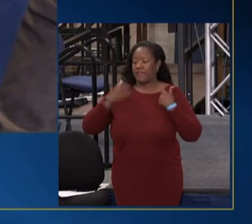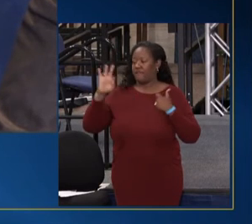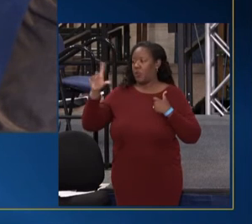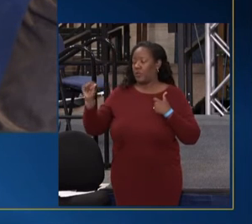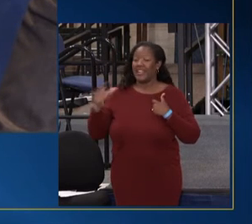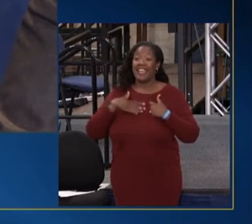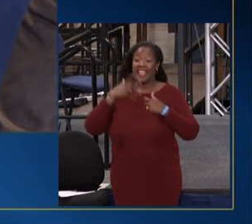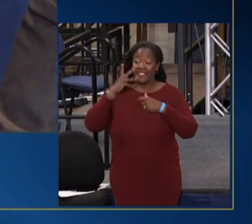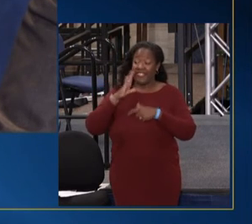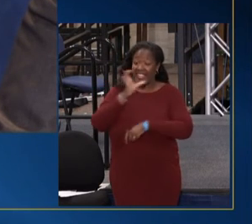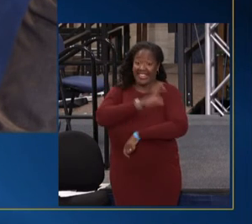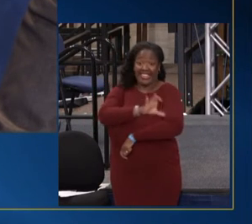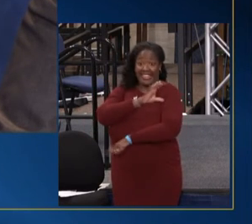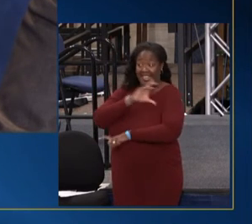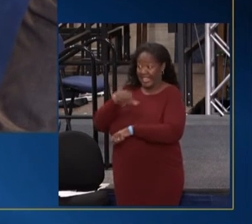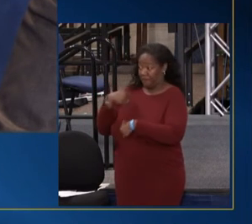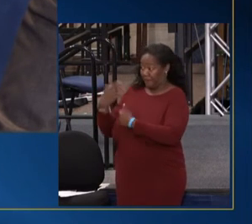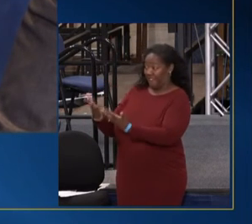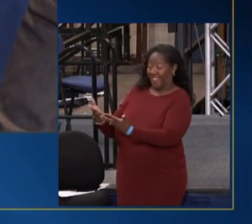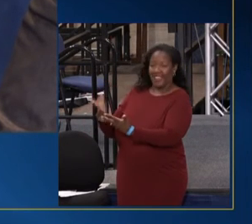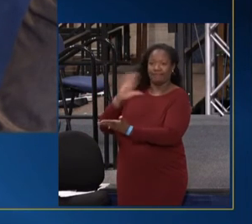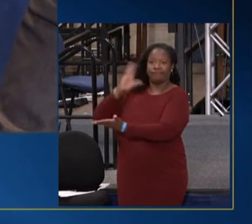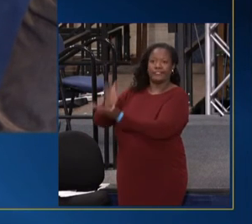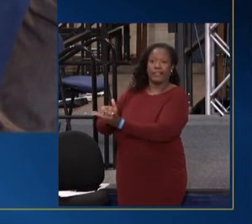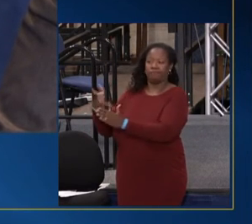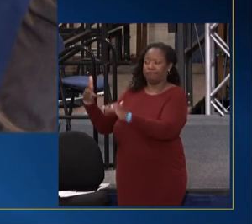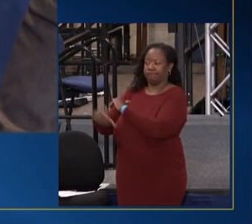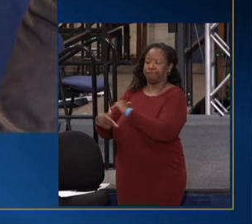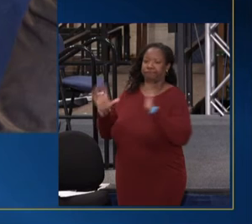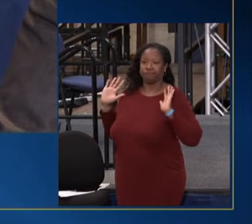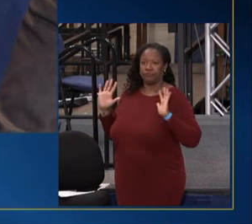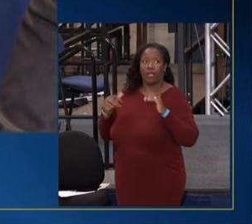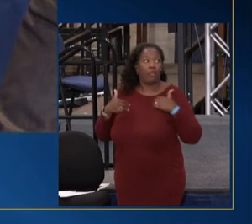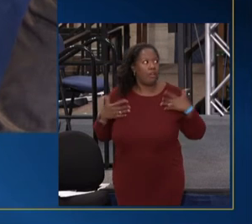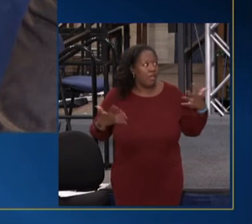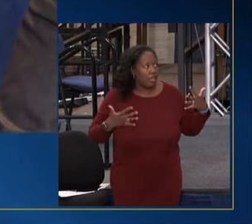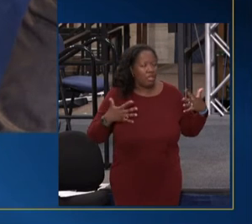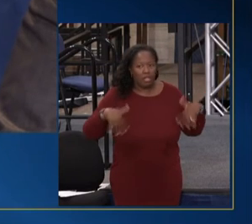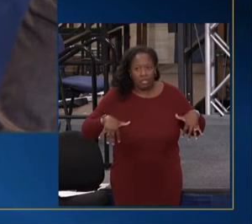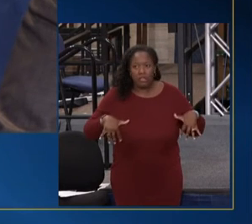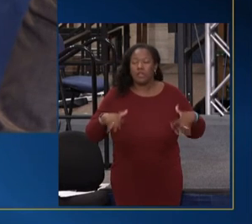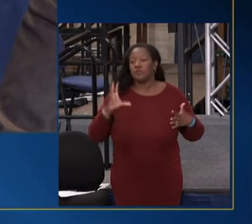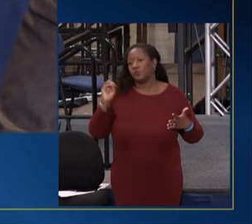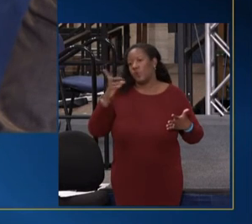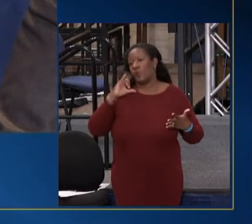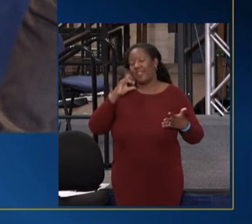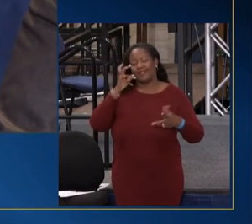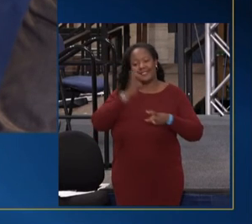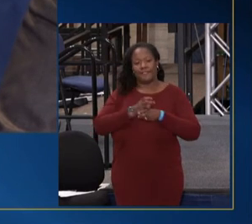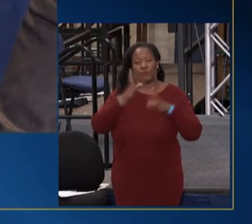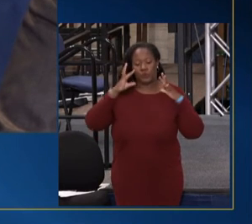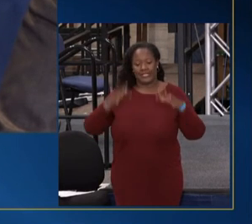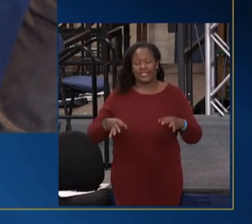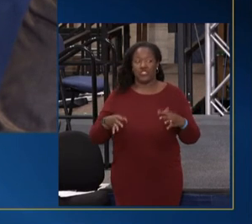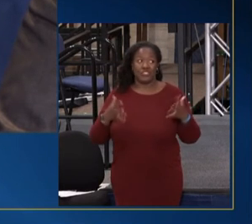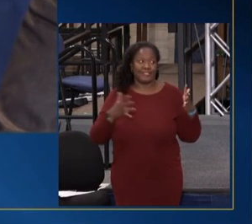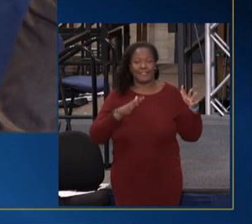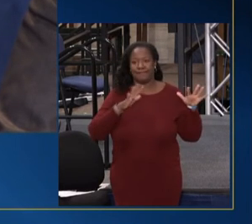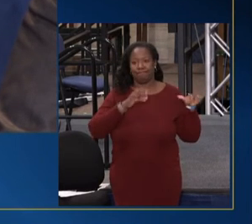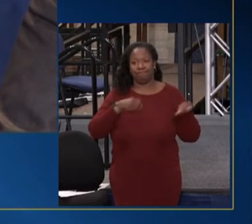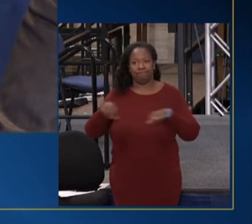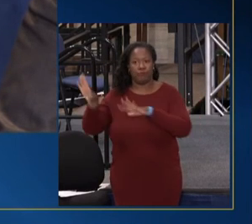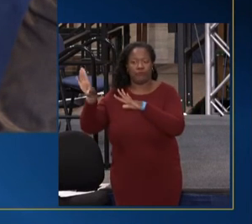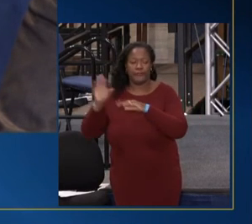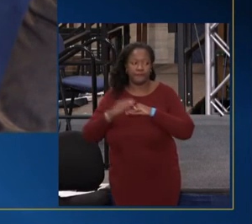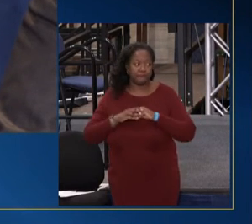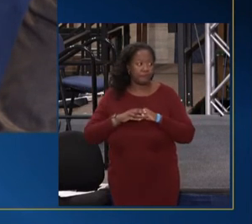when their clinic stopped providing gender-affirming care. And so many other trans adults in Florida are facing that difficult decision. And as you